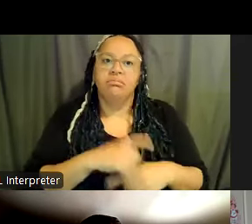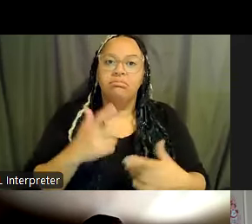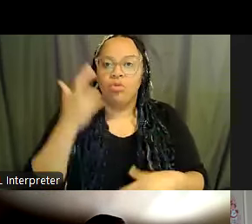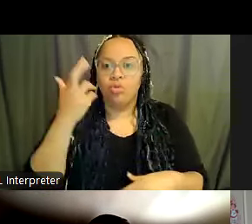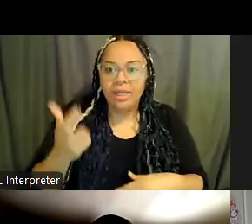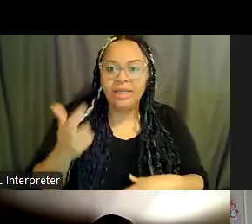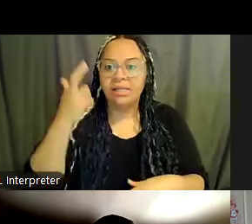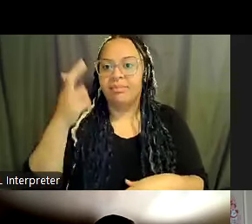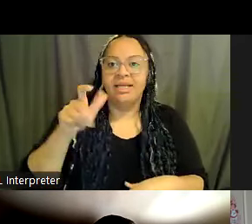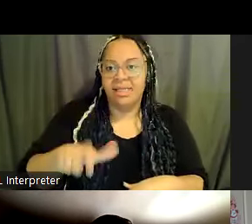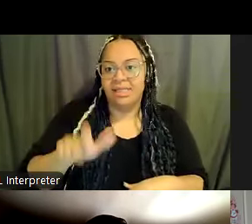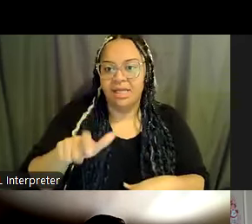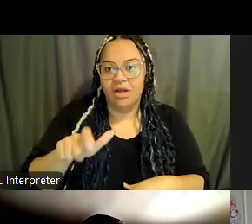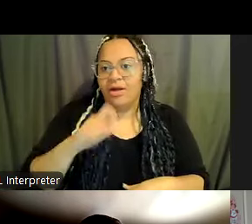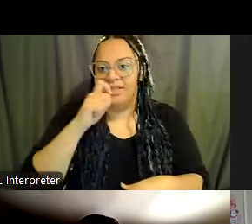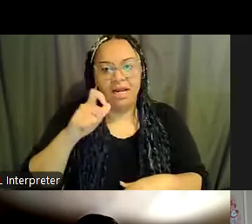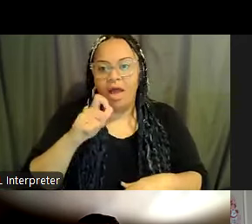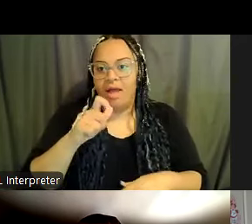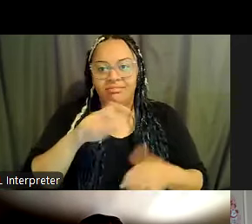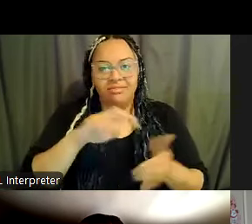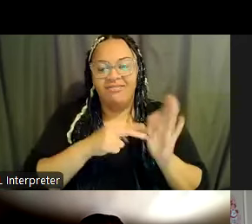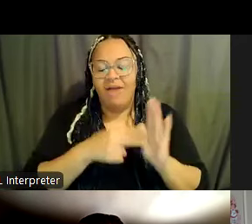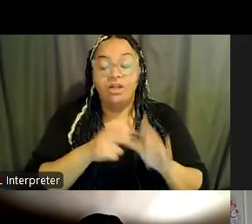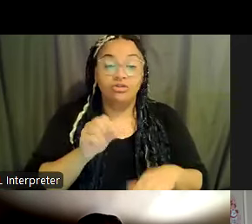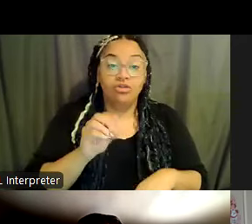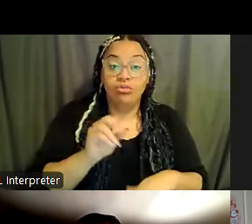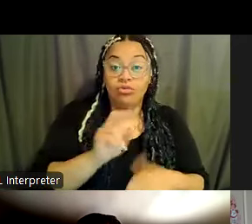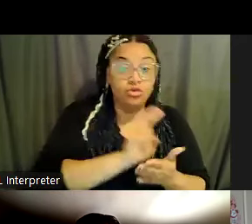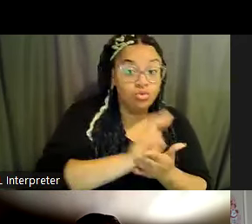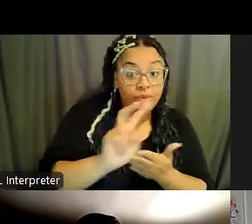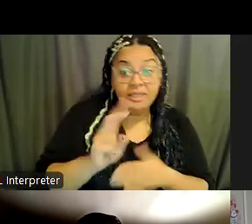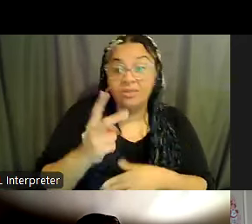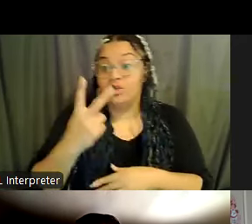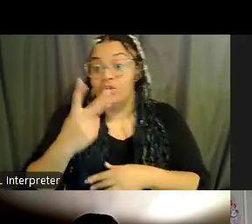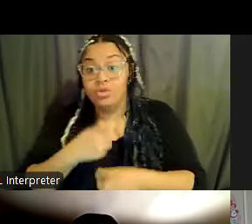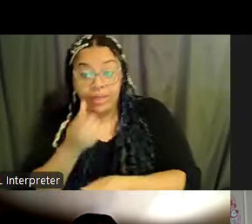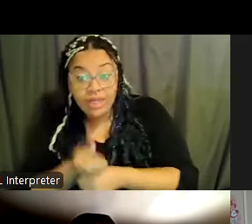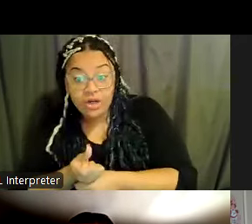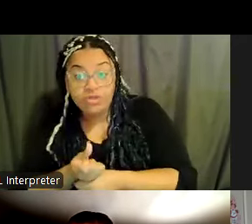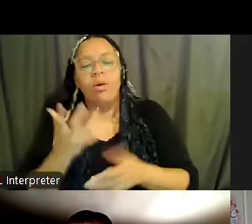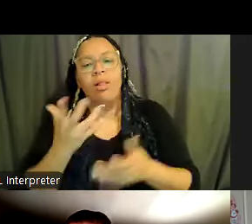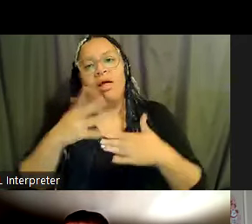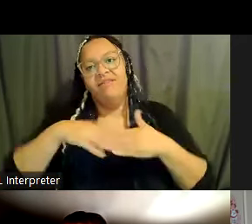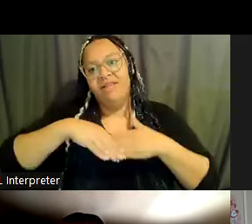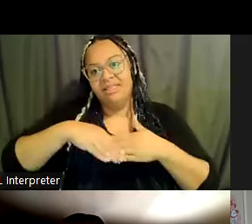specifically defined. It could be 2 weeks, it could be 2 years. So there's a lot of leniency in that language.